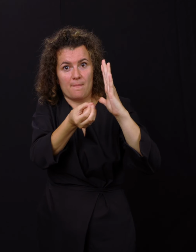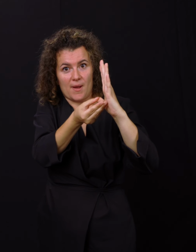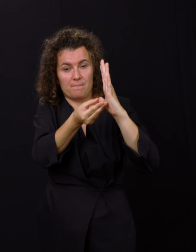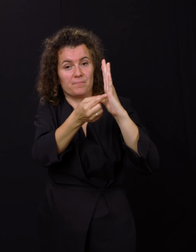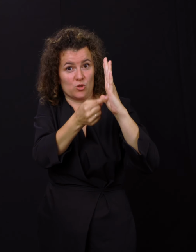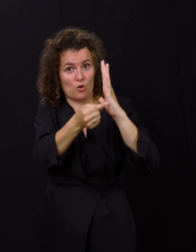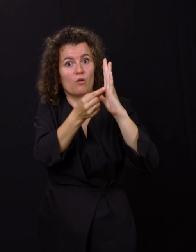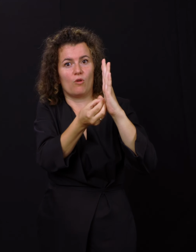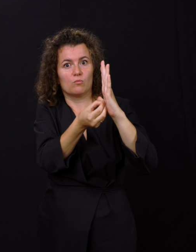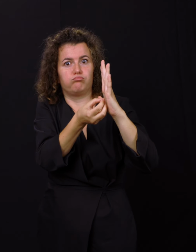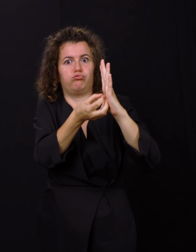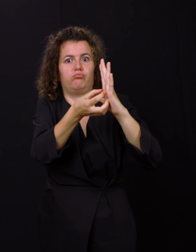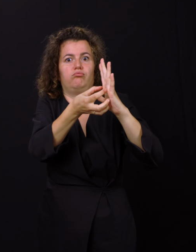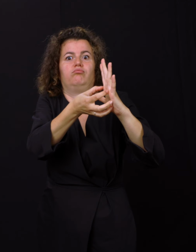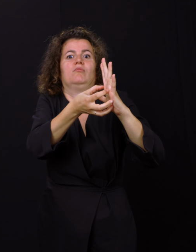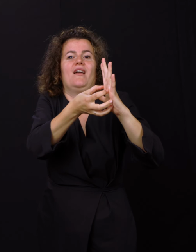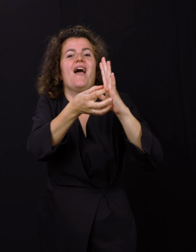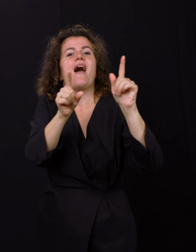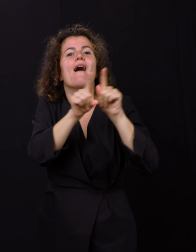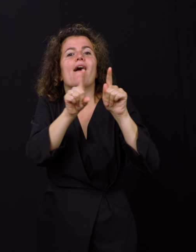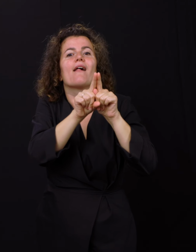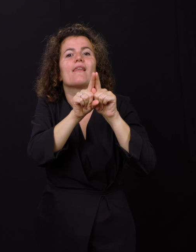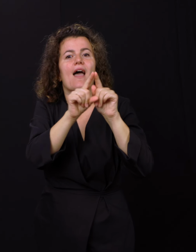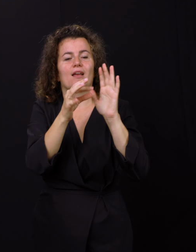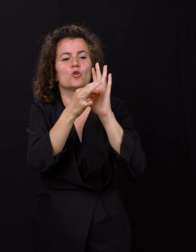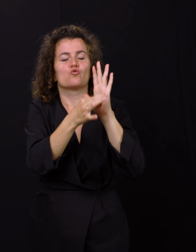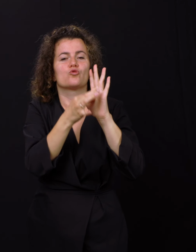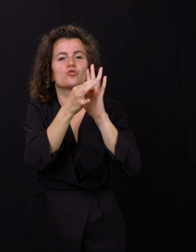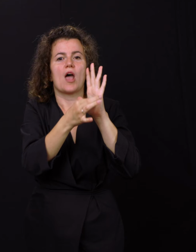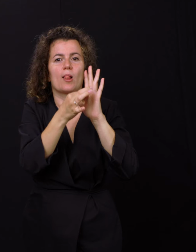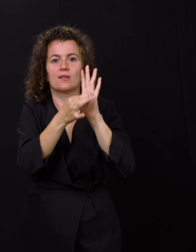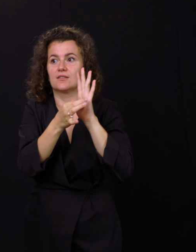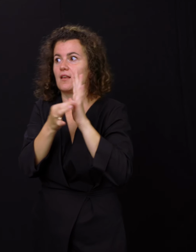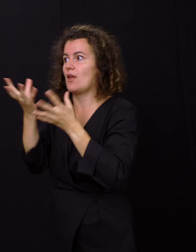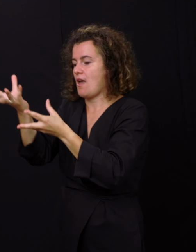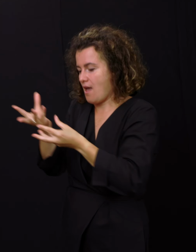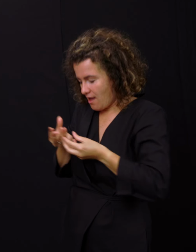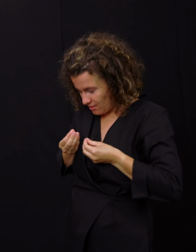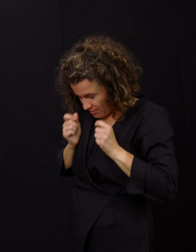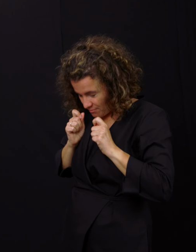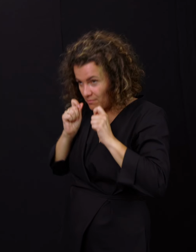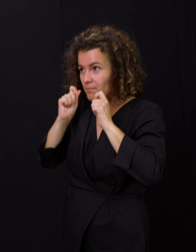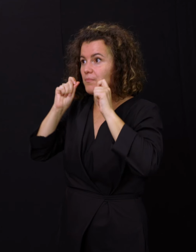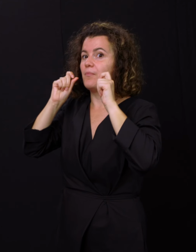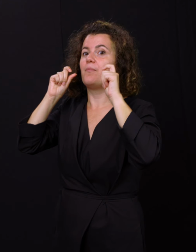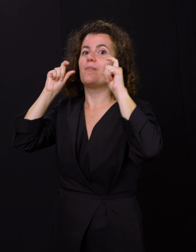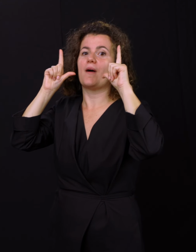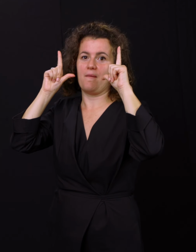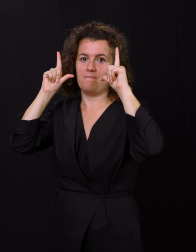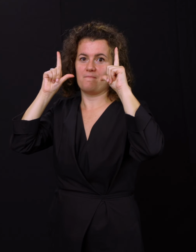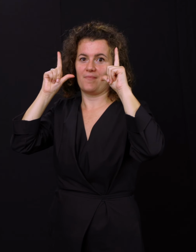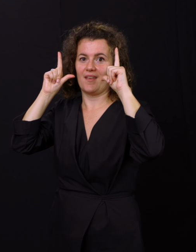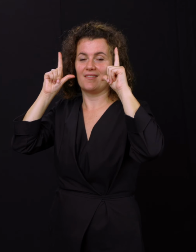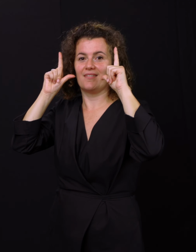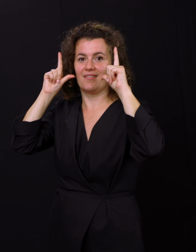to do is to reactivate these dormant sleeping cells by this optogenetic channel, which would